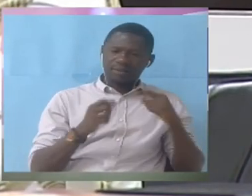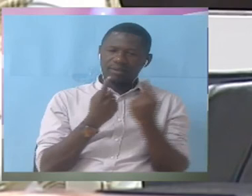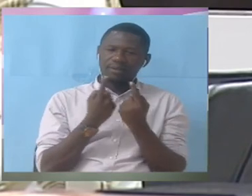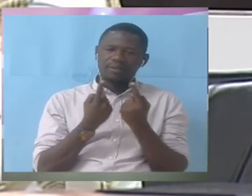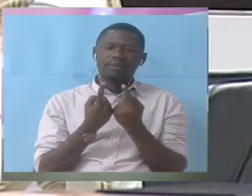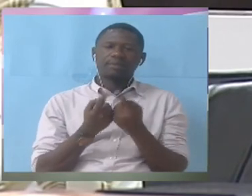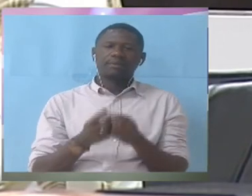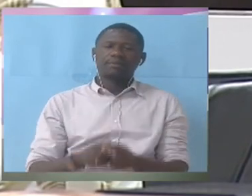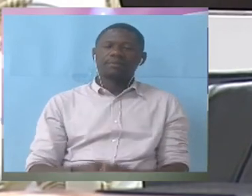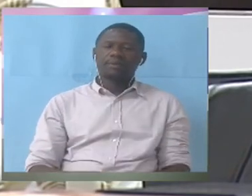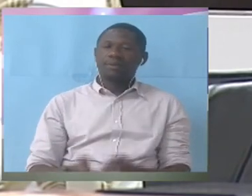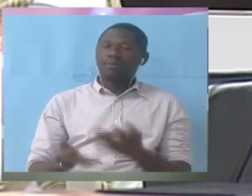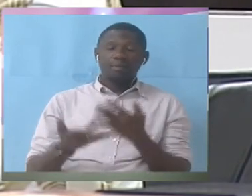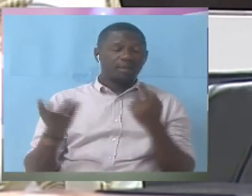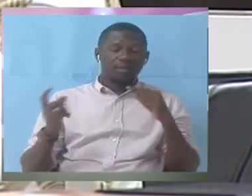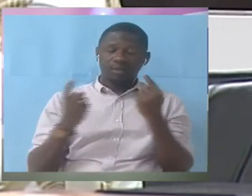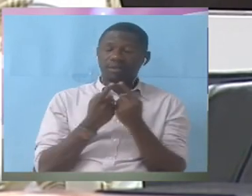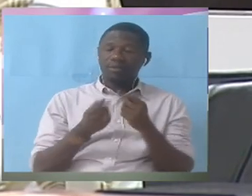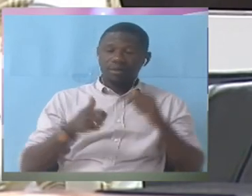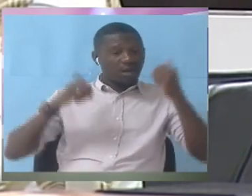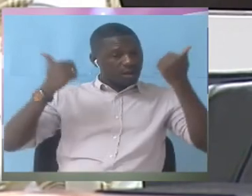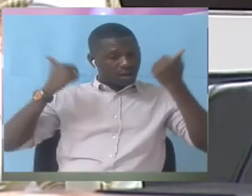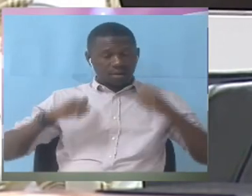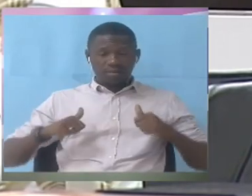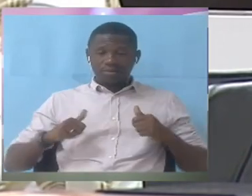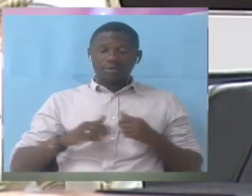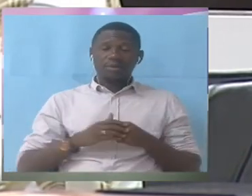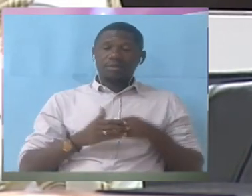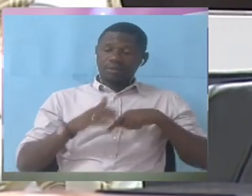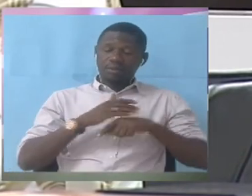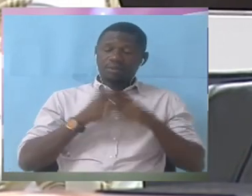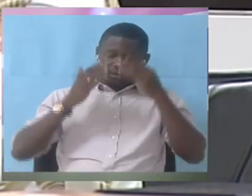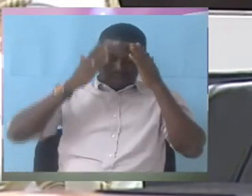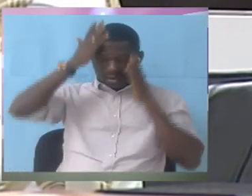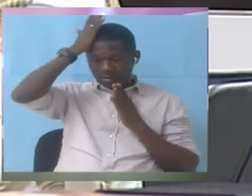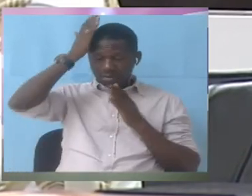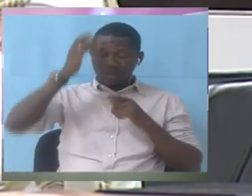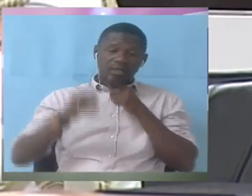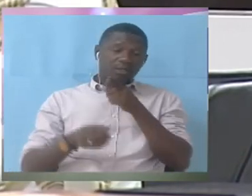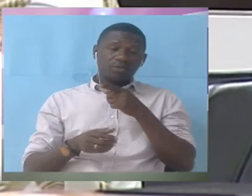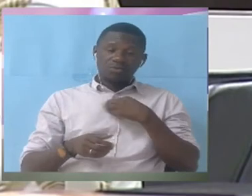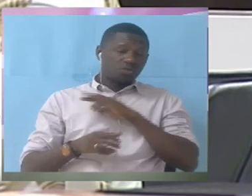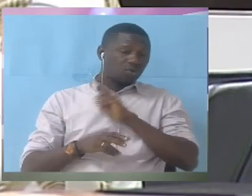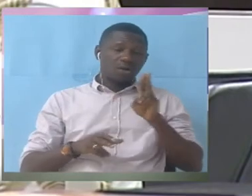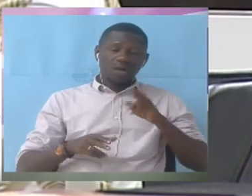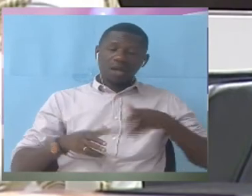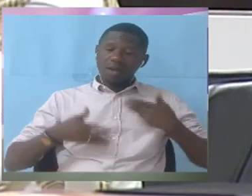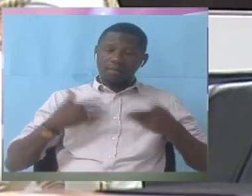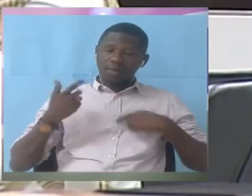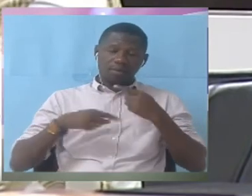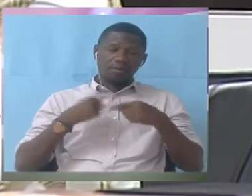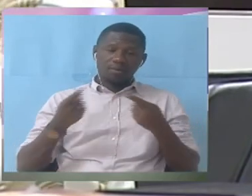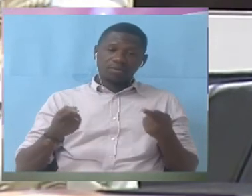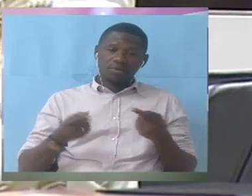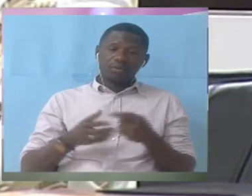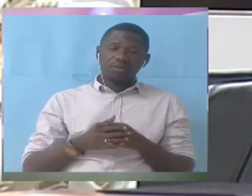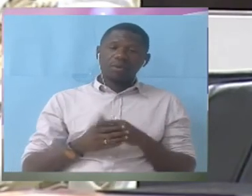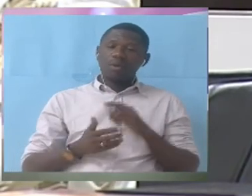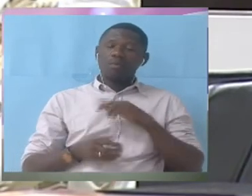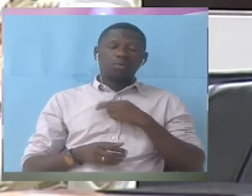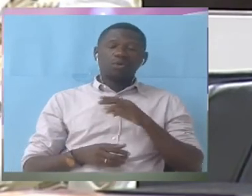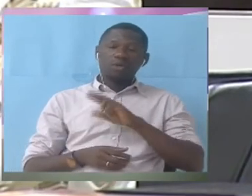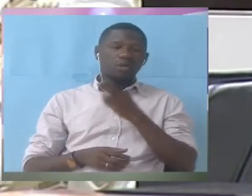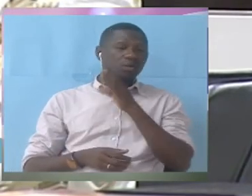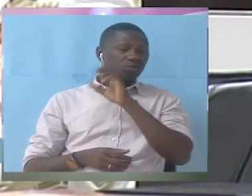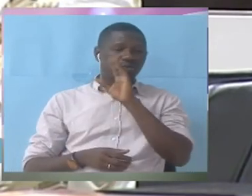lu ma wax. A lot of things that were happening. Yu bari yo xamne mo do. He was not happy about. Te mom kontanu ci won. but could not do anything